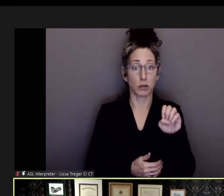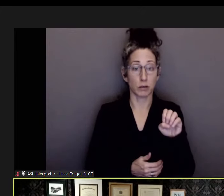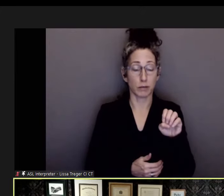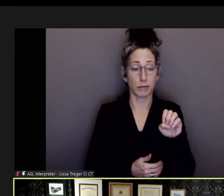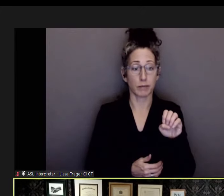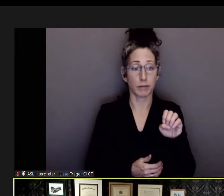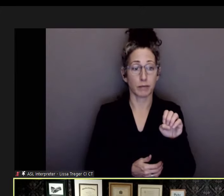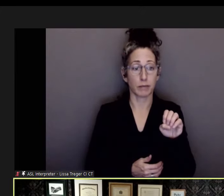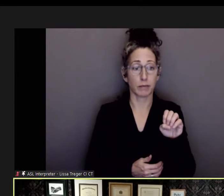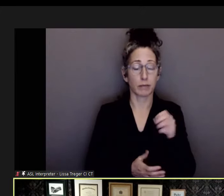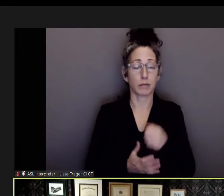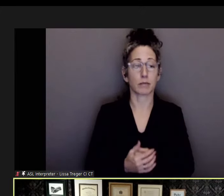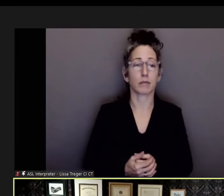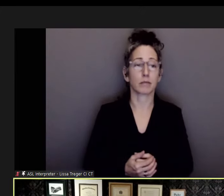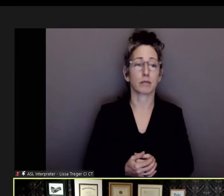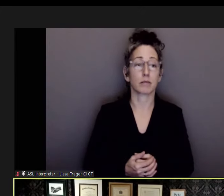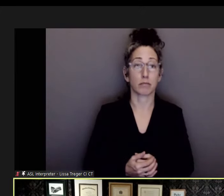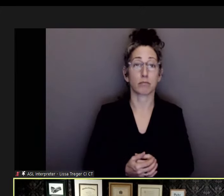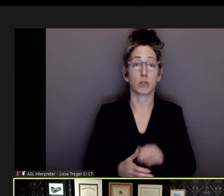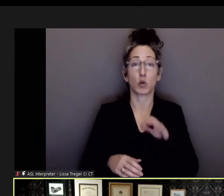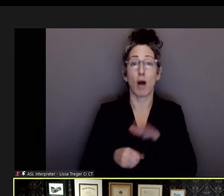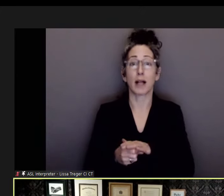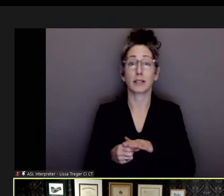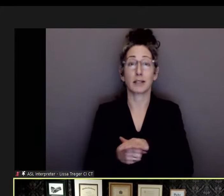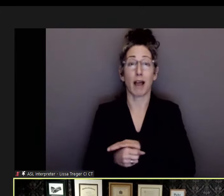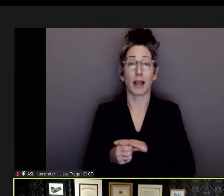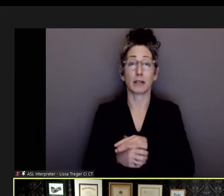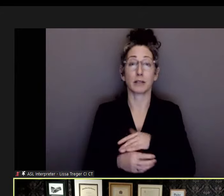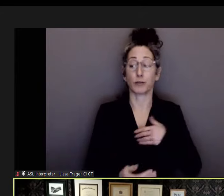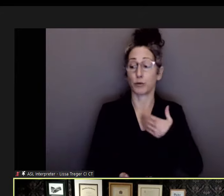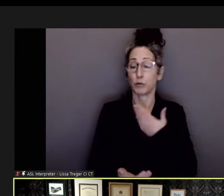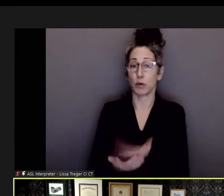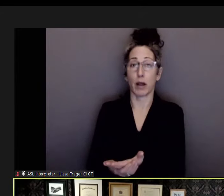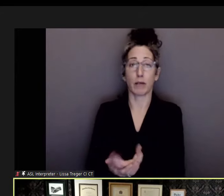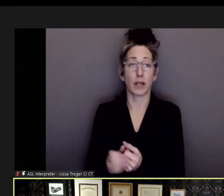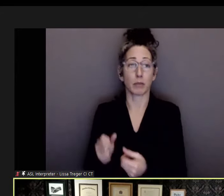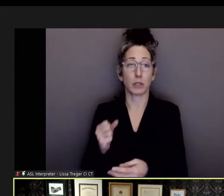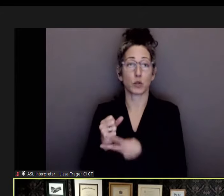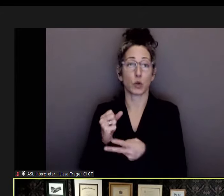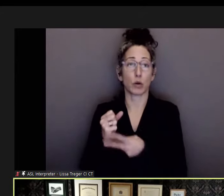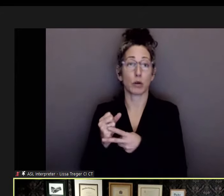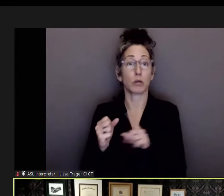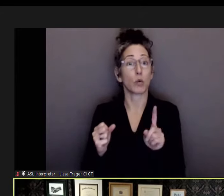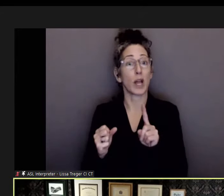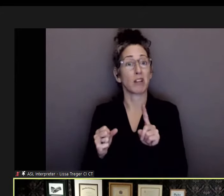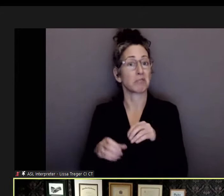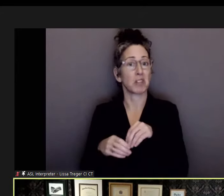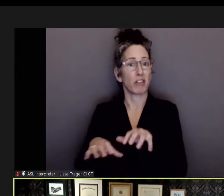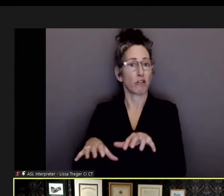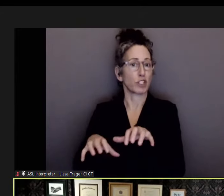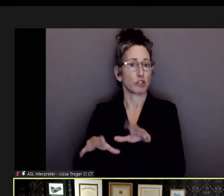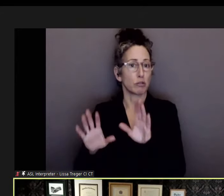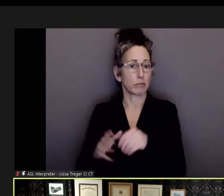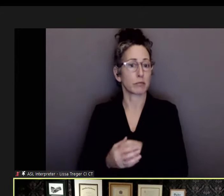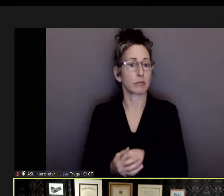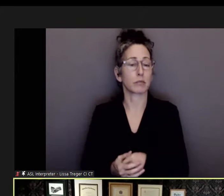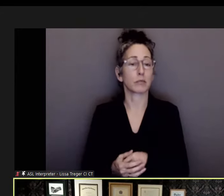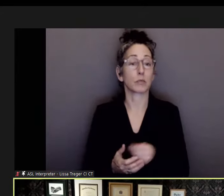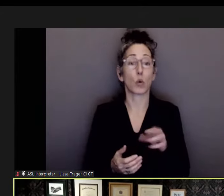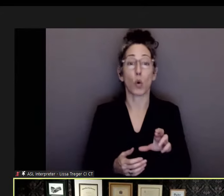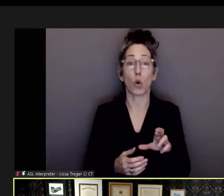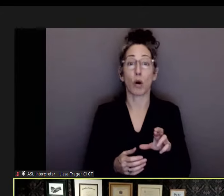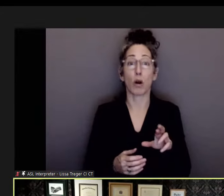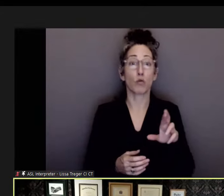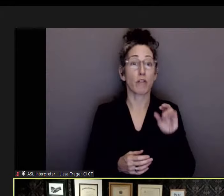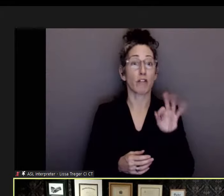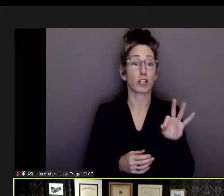Once on site, the vaccine can be stored, of course, up to the date of expiry in the freezer as it was shipped, or in the refrigerator